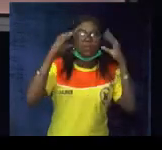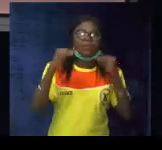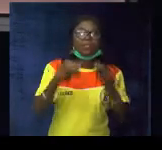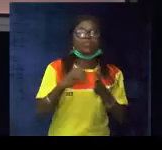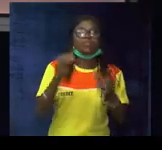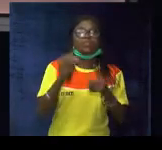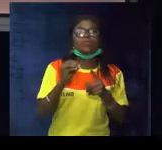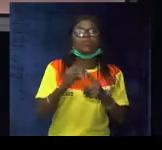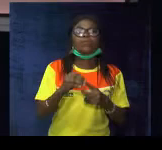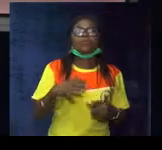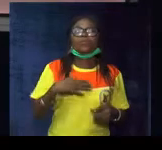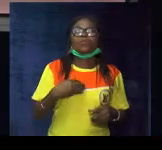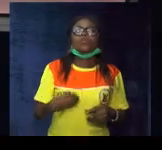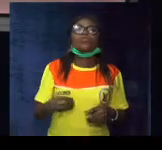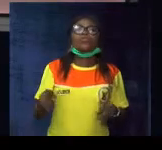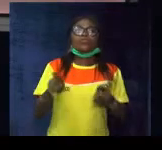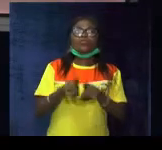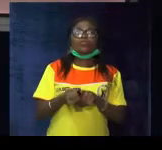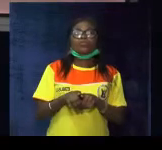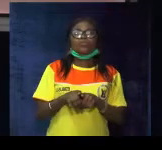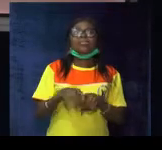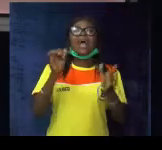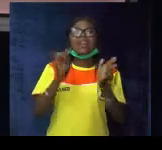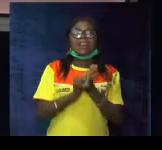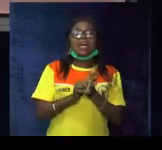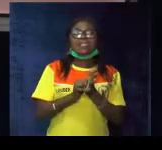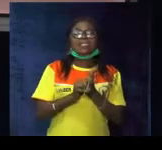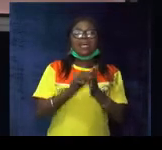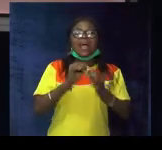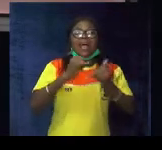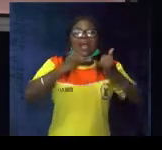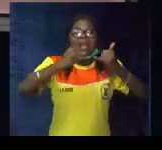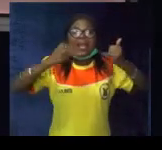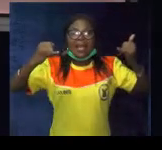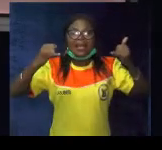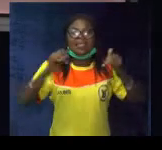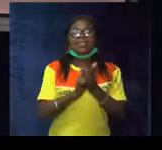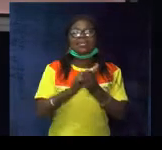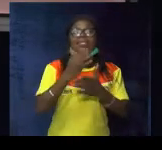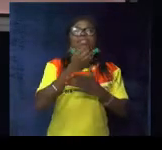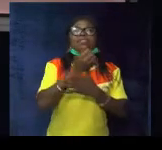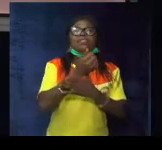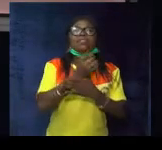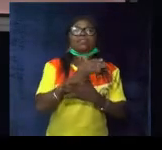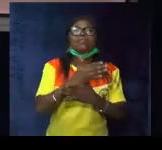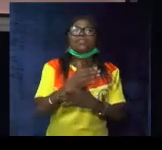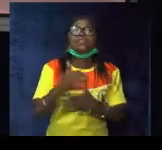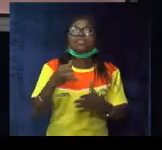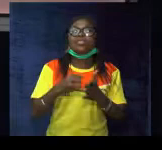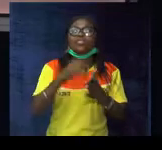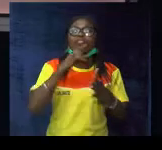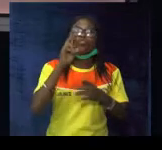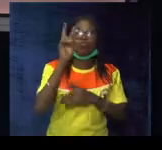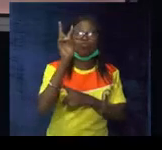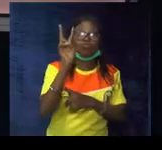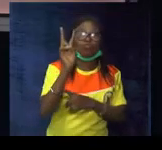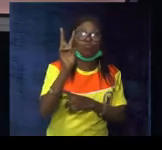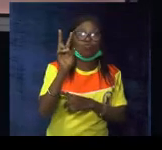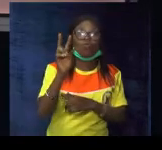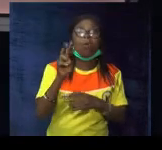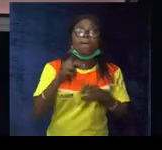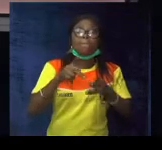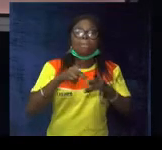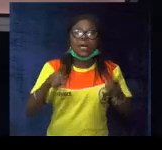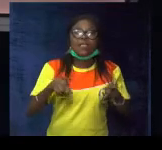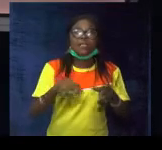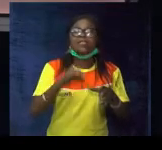top, and they take the bigger part below. So that line that divides this shape into 2 equal parts, into 2 parts, not equal,